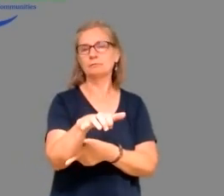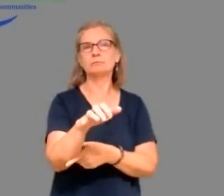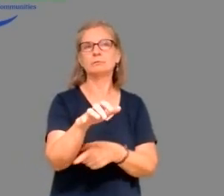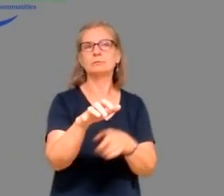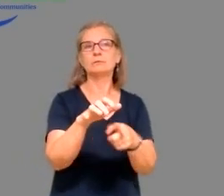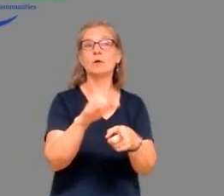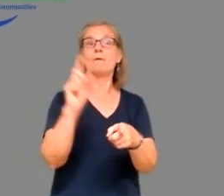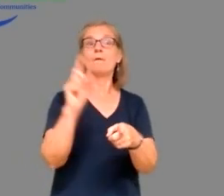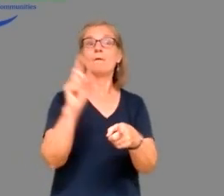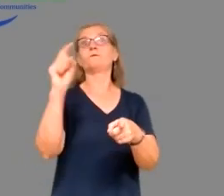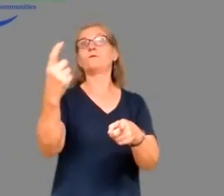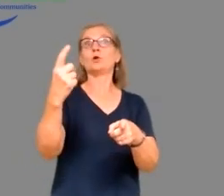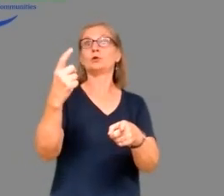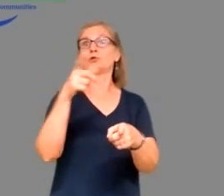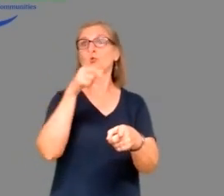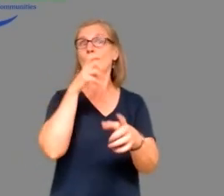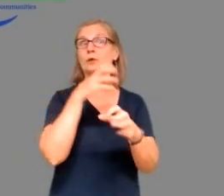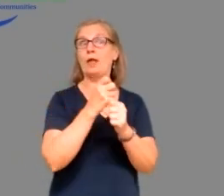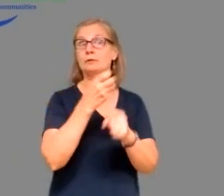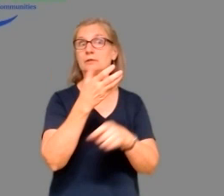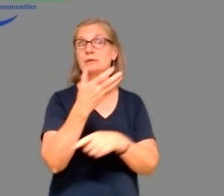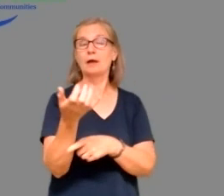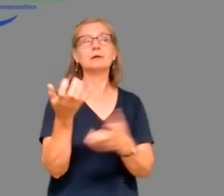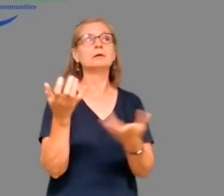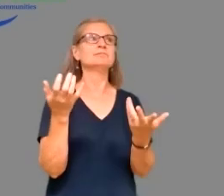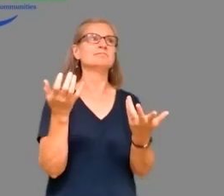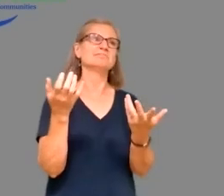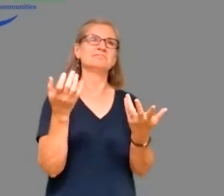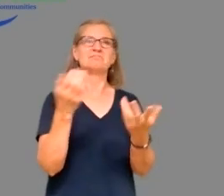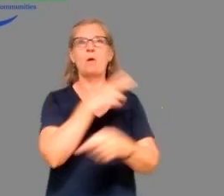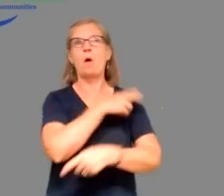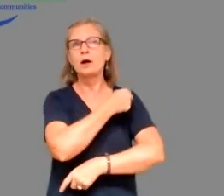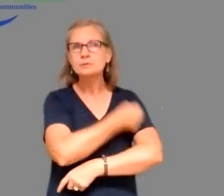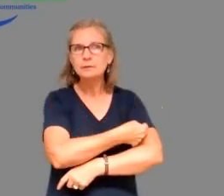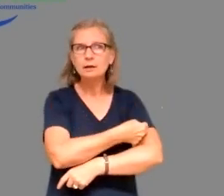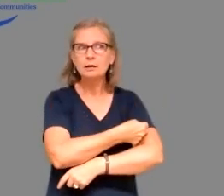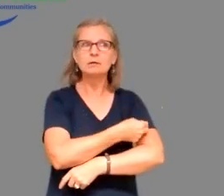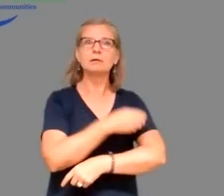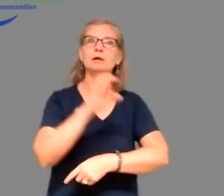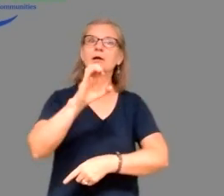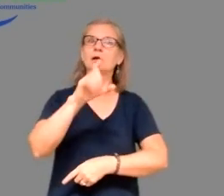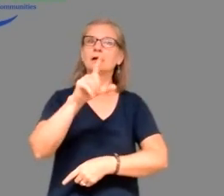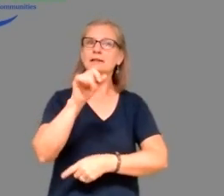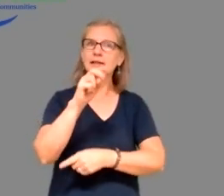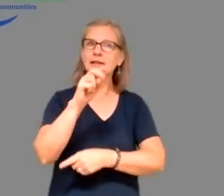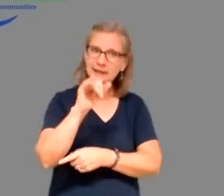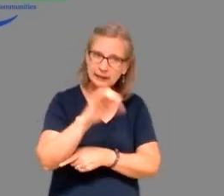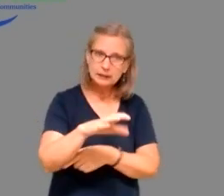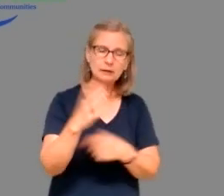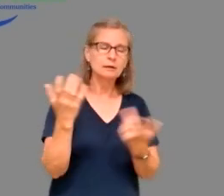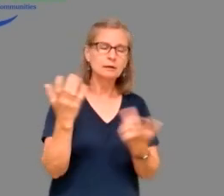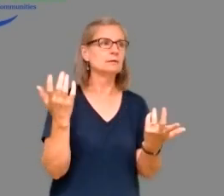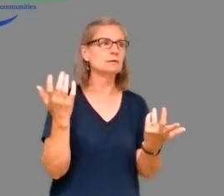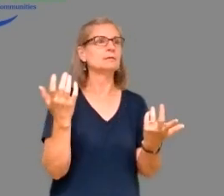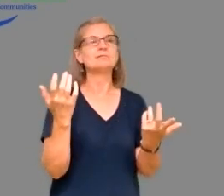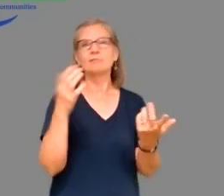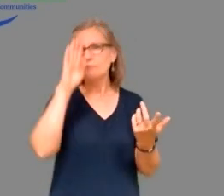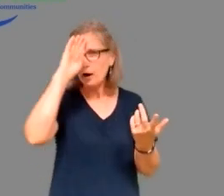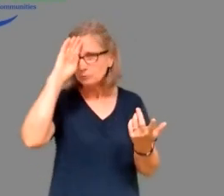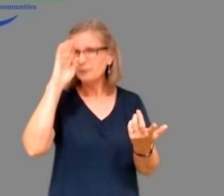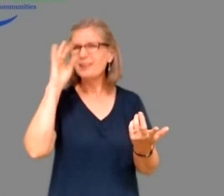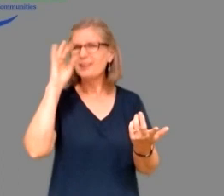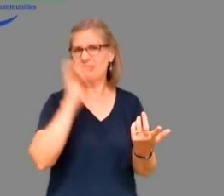supposed to manage to get their own. That is a great question, Felicity. I mean, where do we...